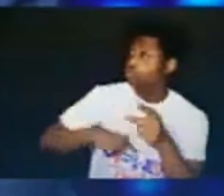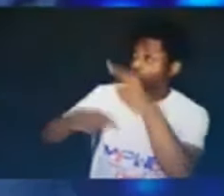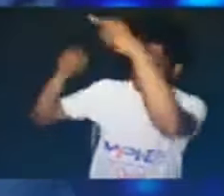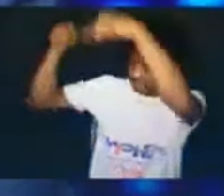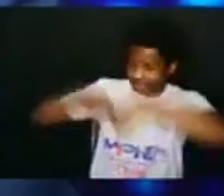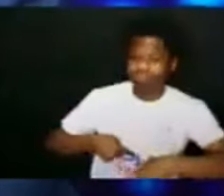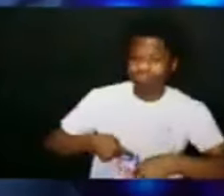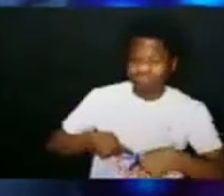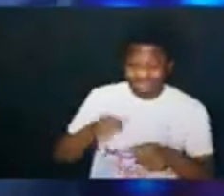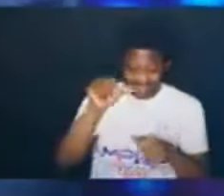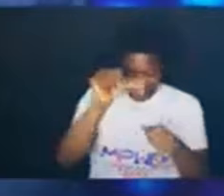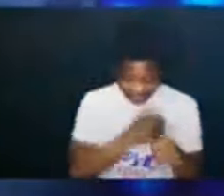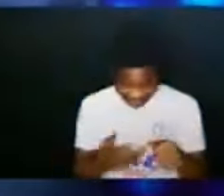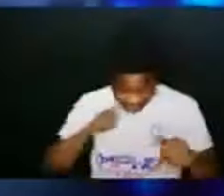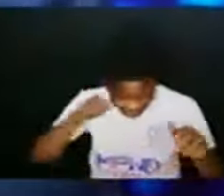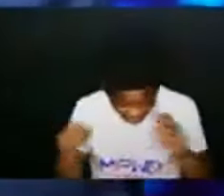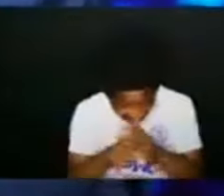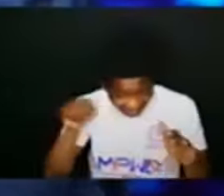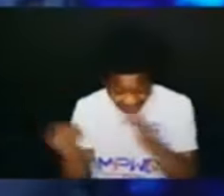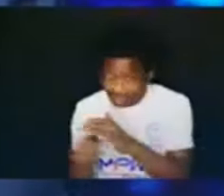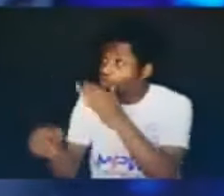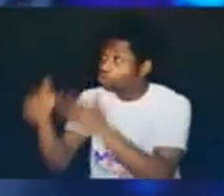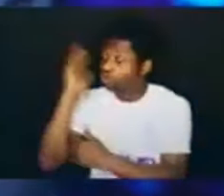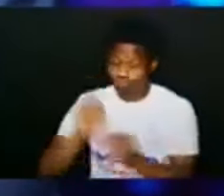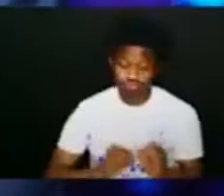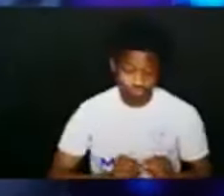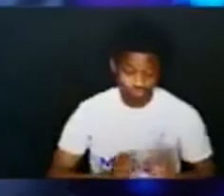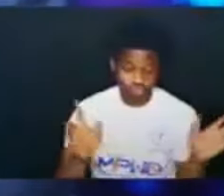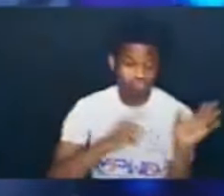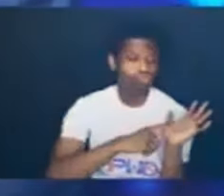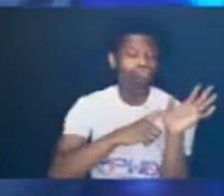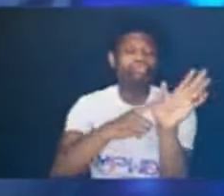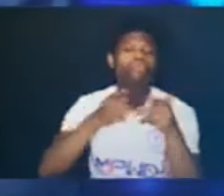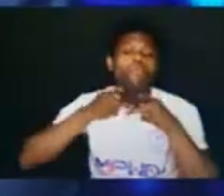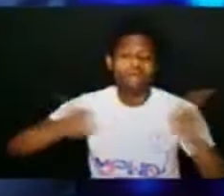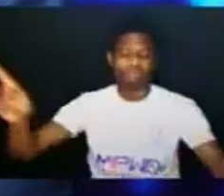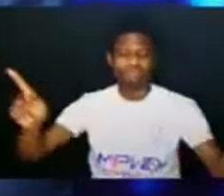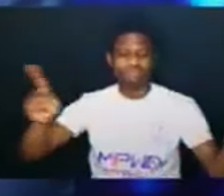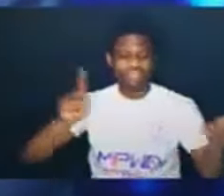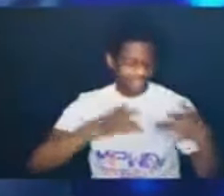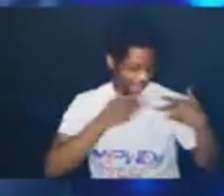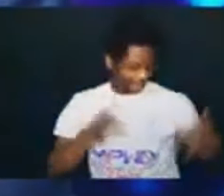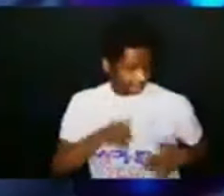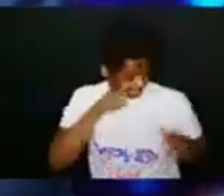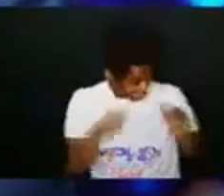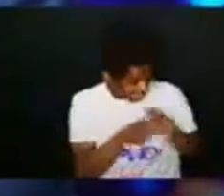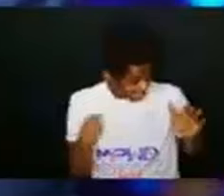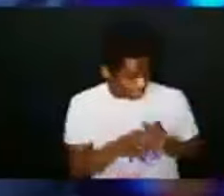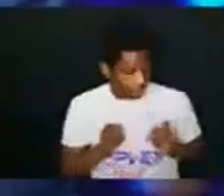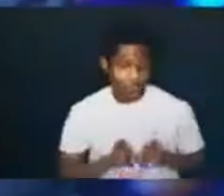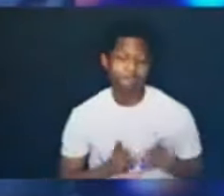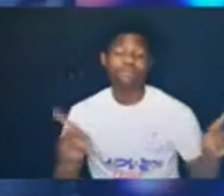light what is hidden in darkness and will expose the motive of the heart. At that time, each will